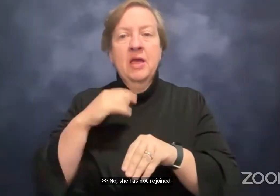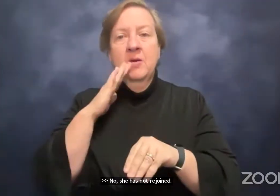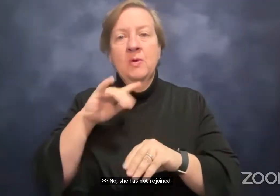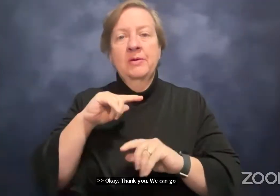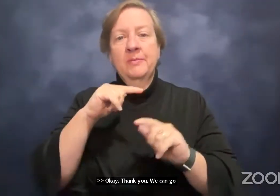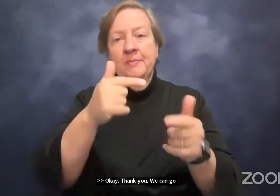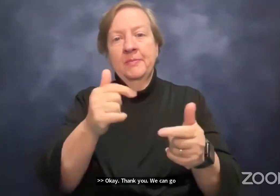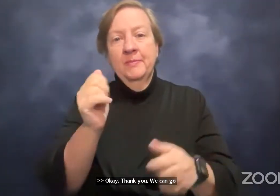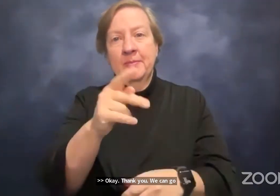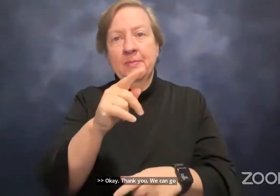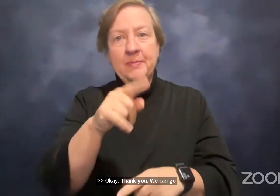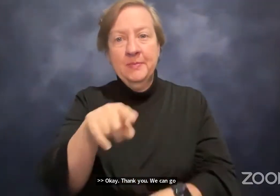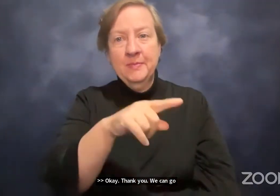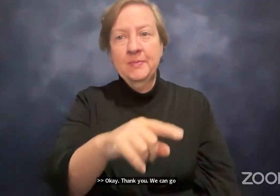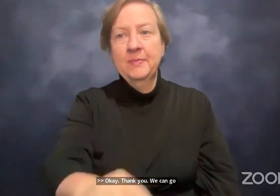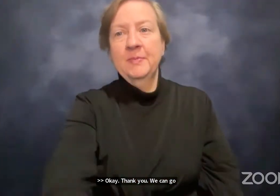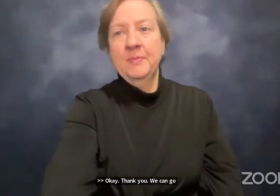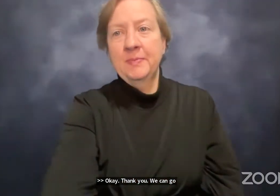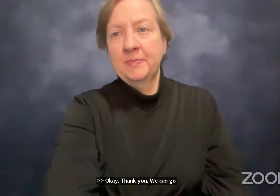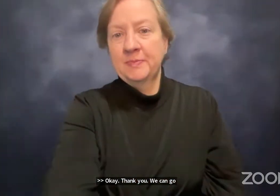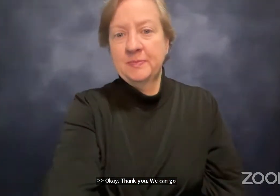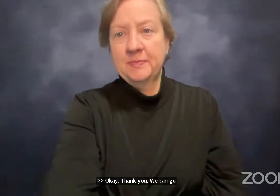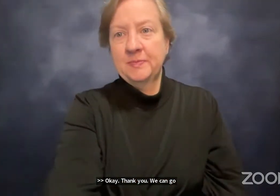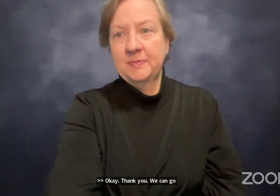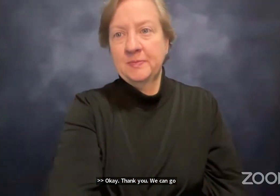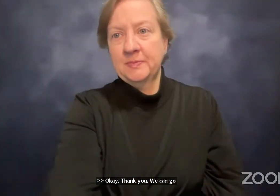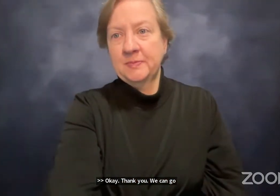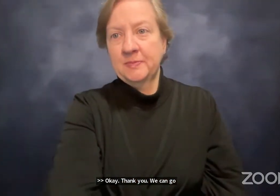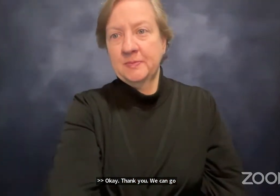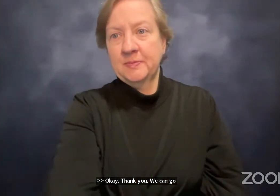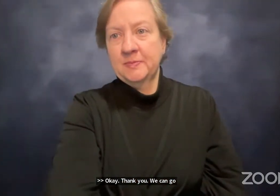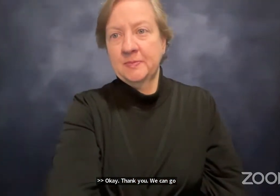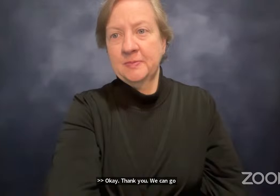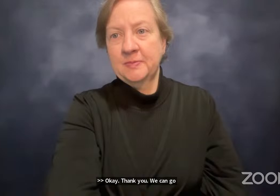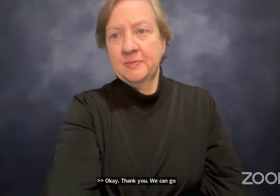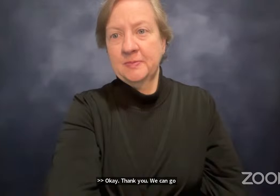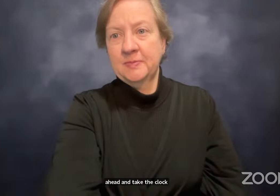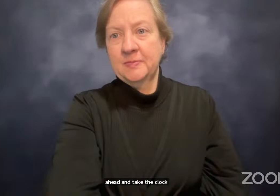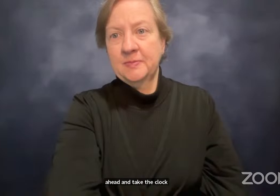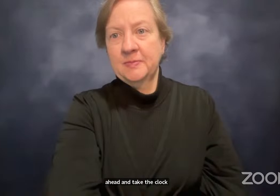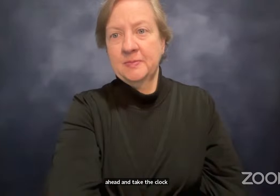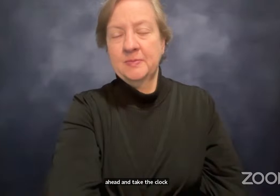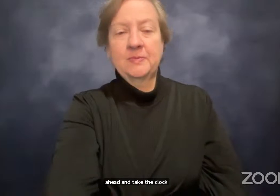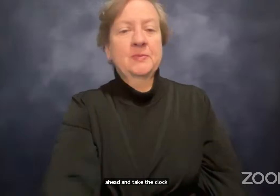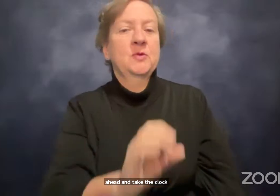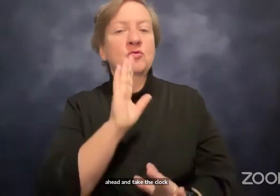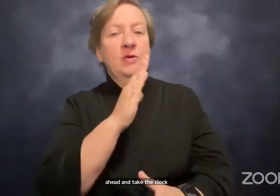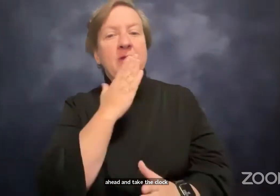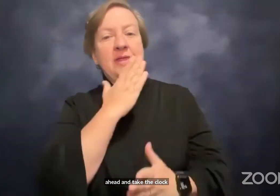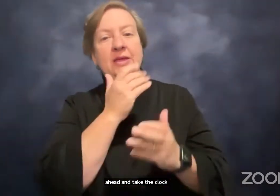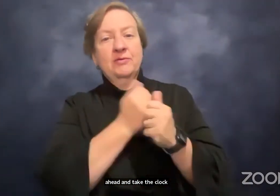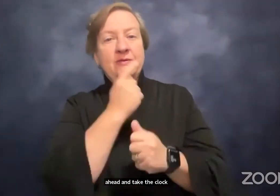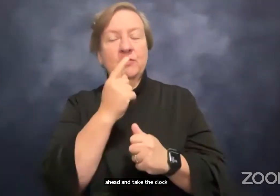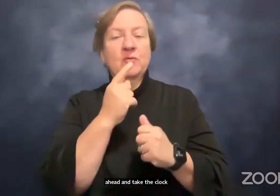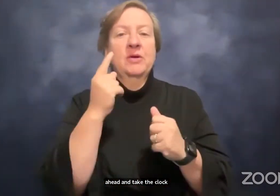over to you. Great, thank you, everyone, for commenting. It's